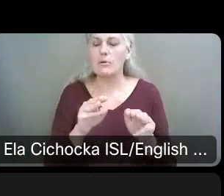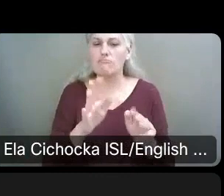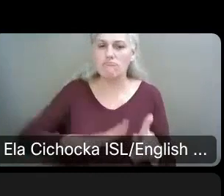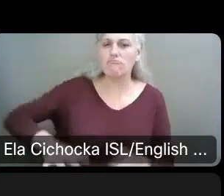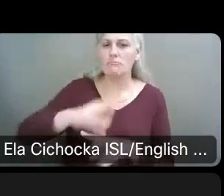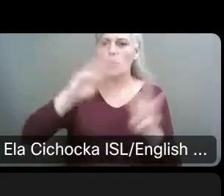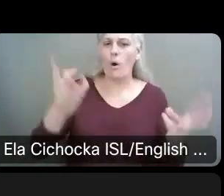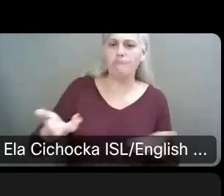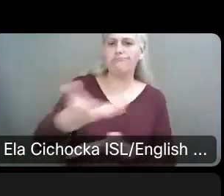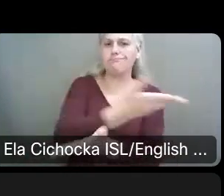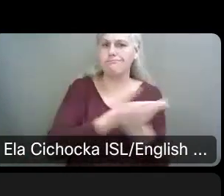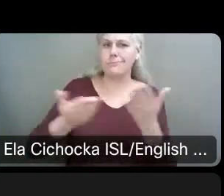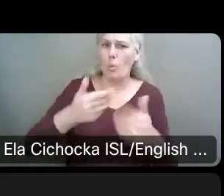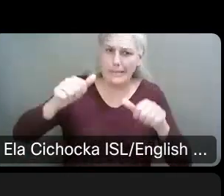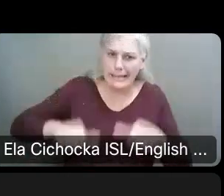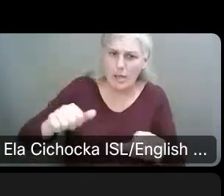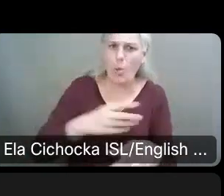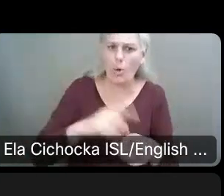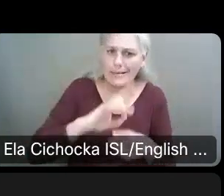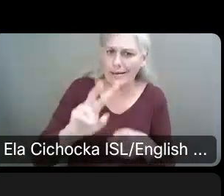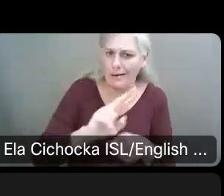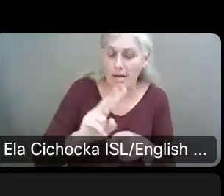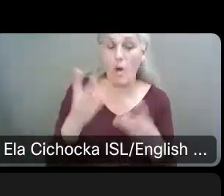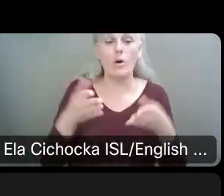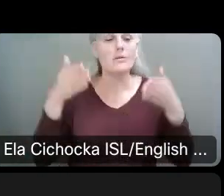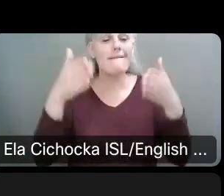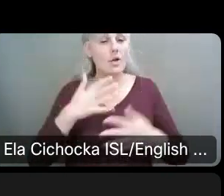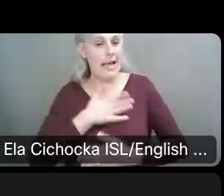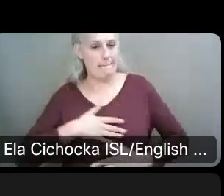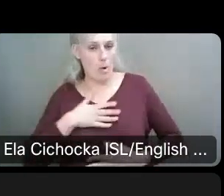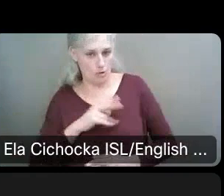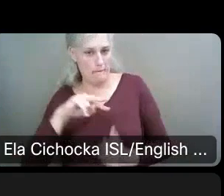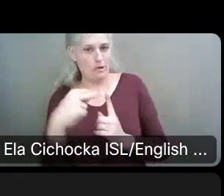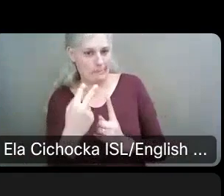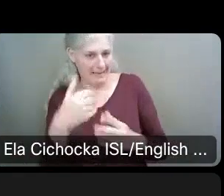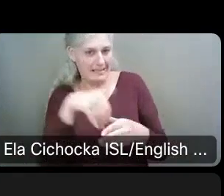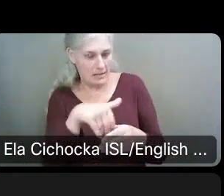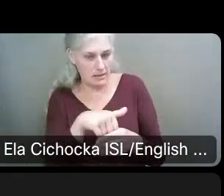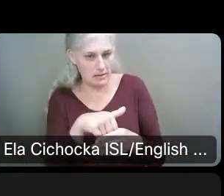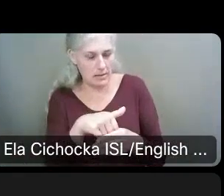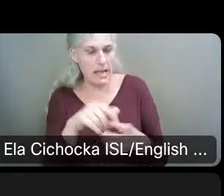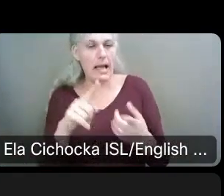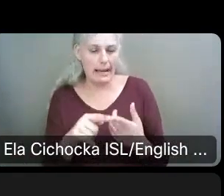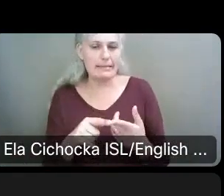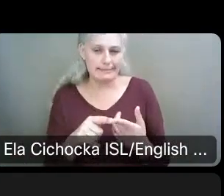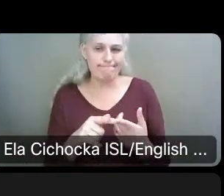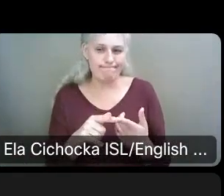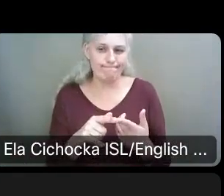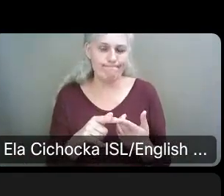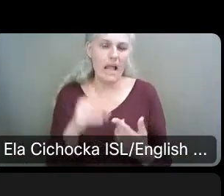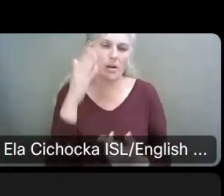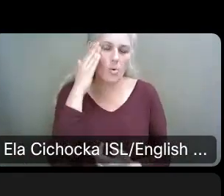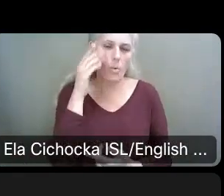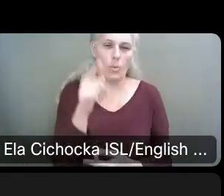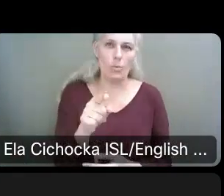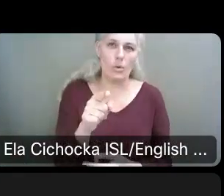are discussing as well. But really, I want to focus on the emotional aspects. And I'm very conscious of the fact that, you